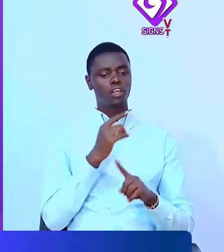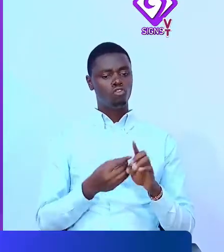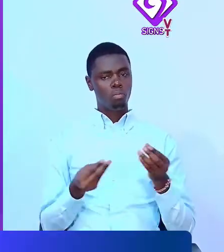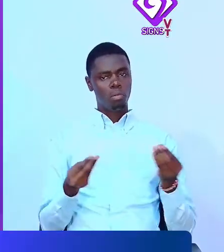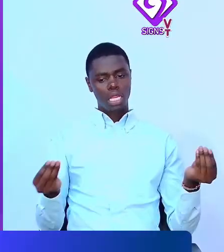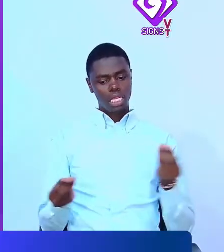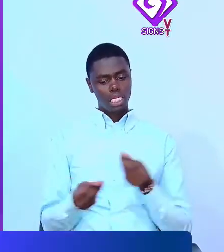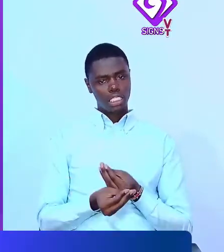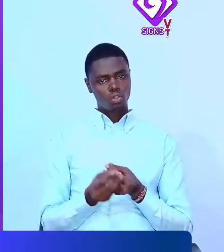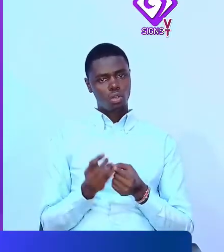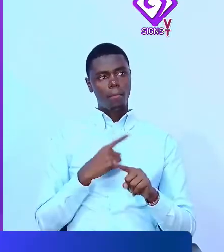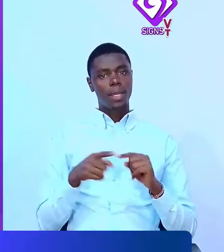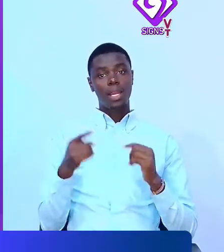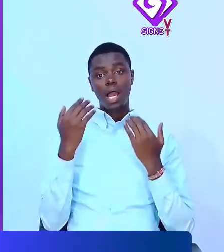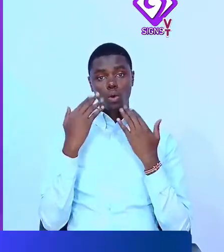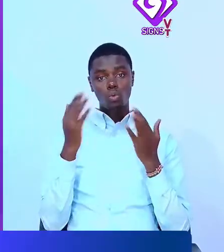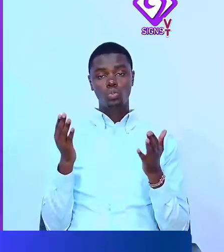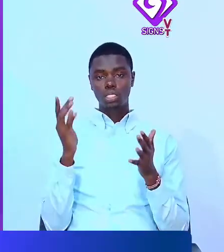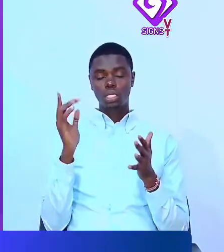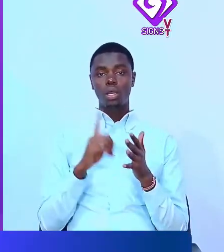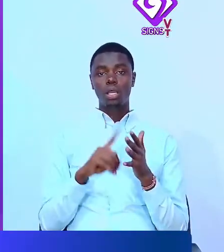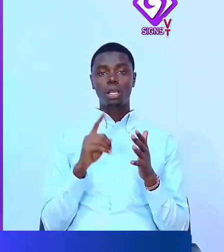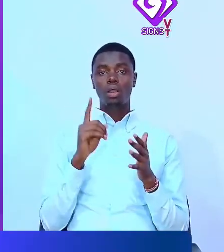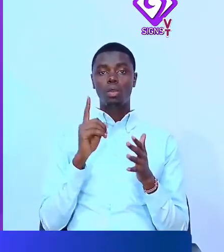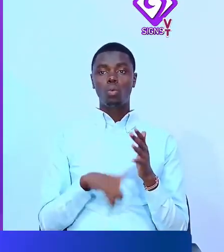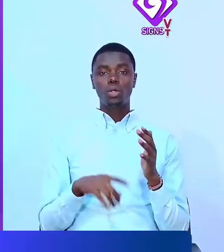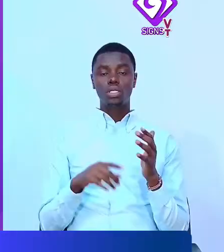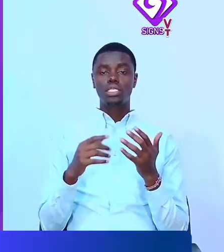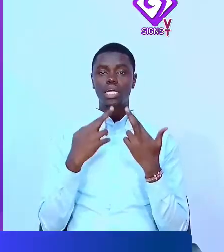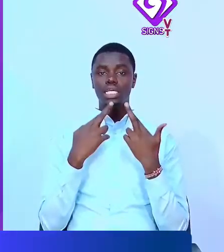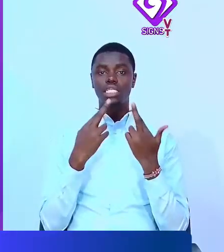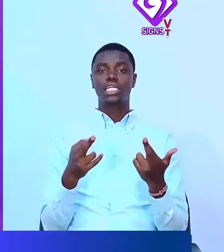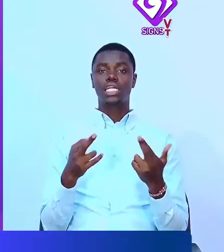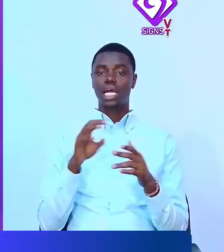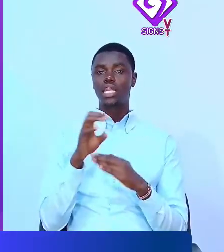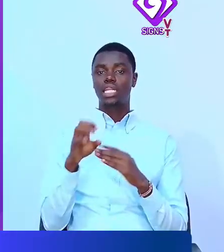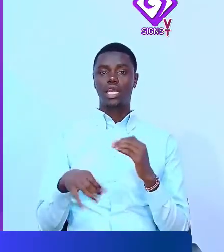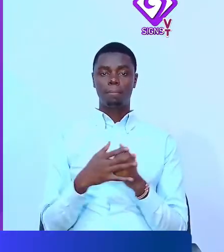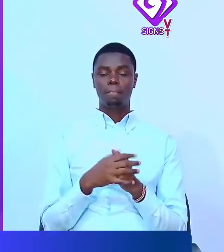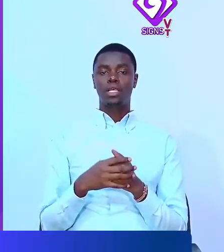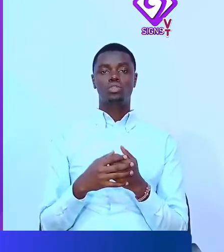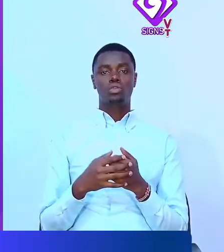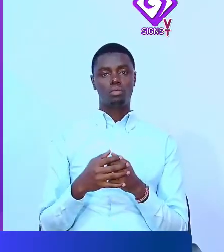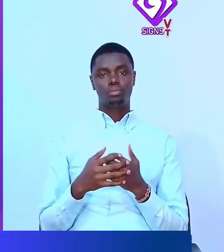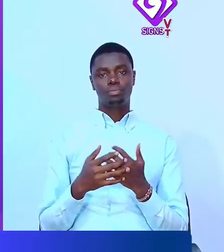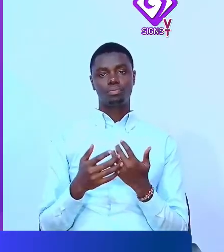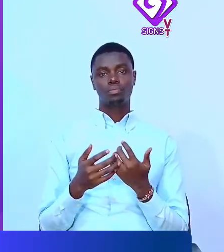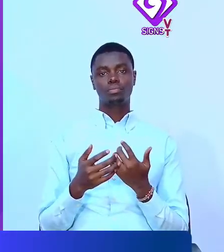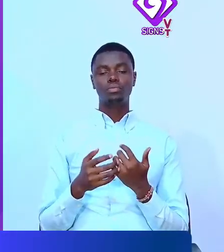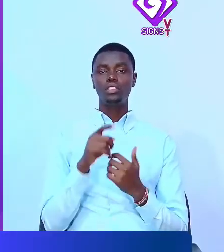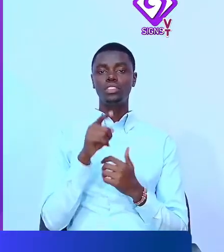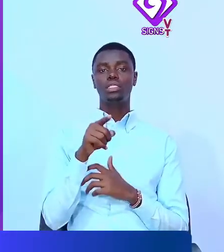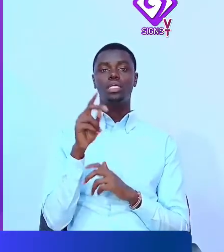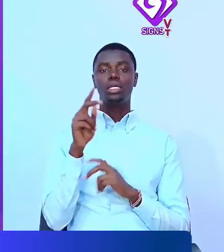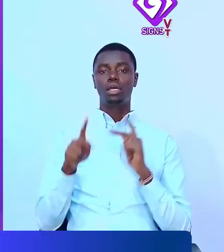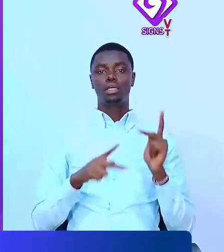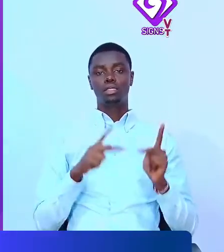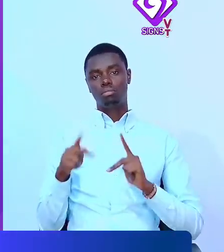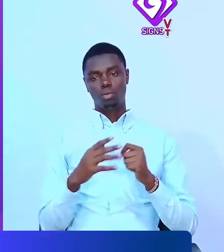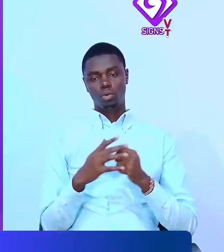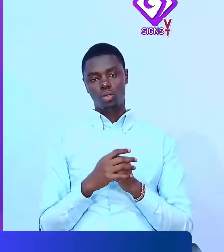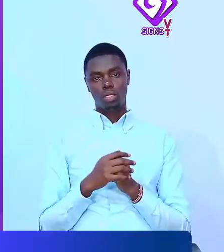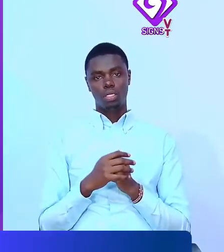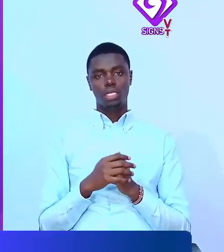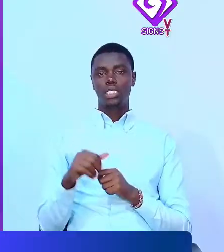person, yet you don't know what this will happen in the end? You get me? So as far as I'm concerned, these people, it's not that they